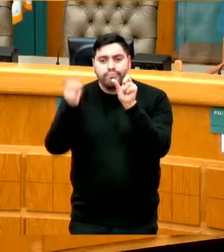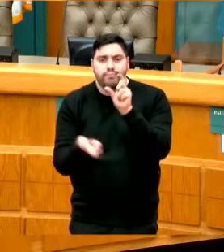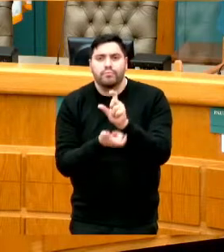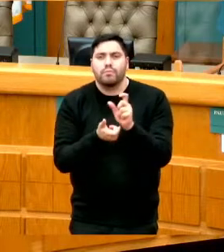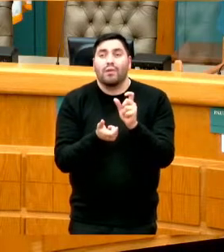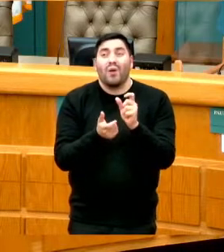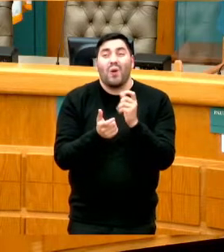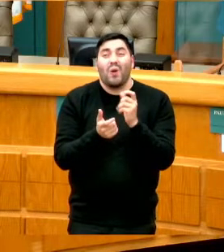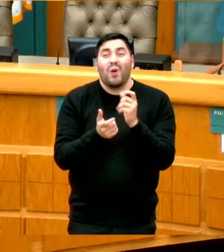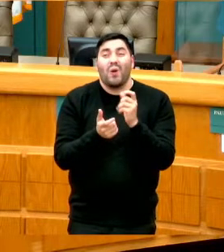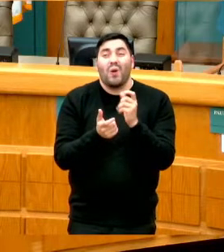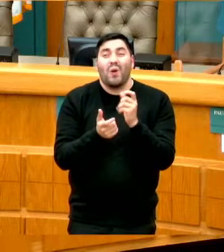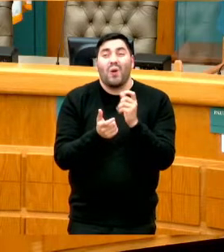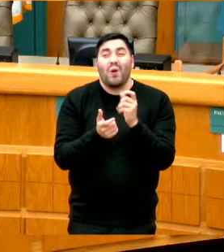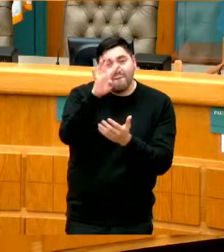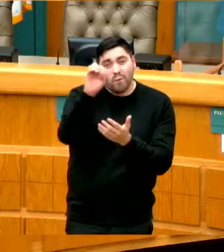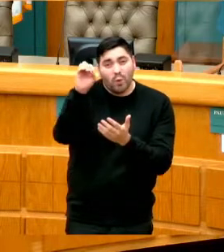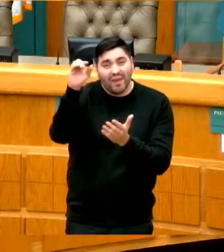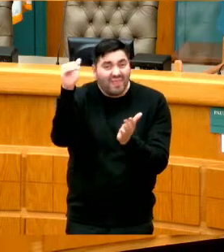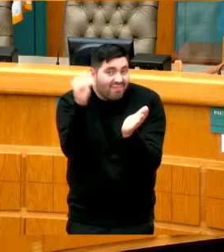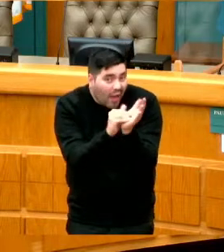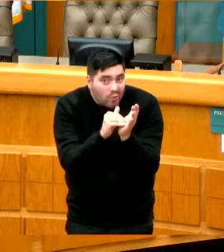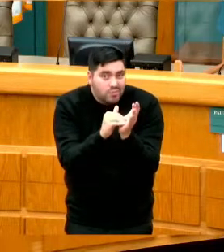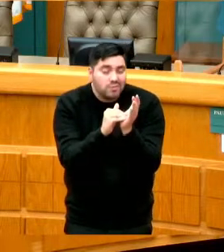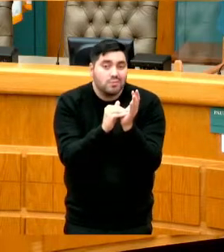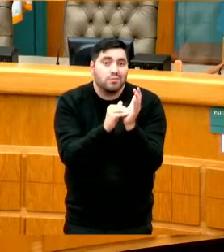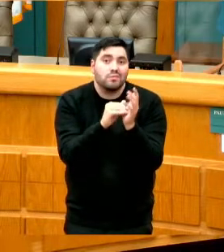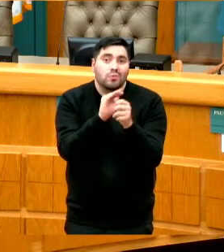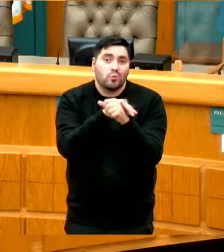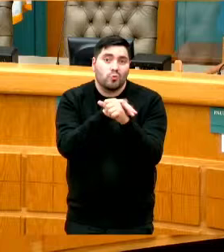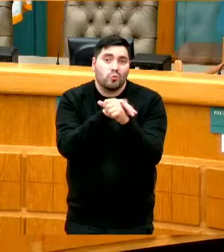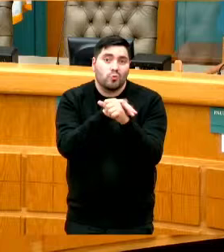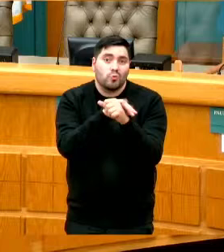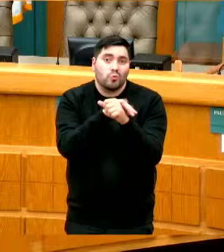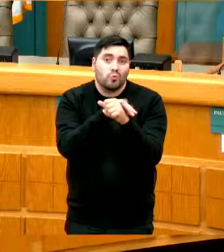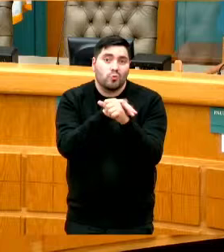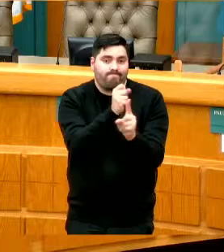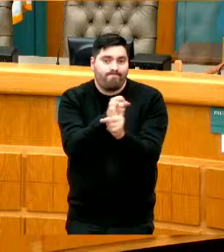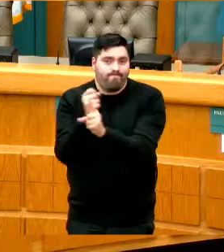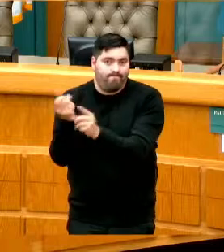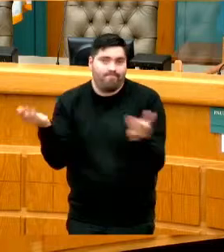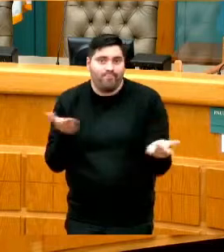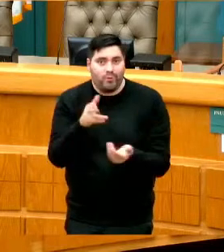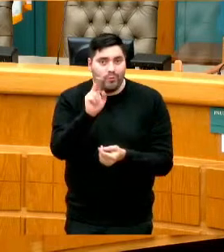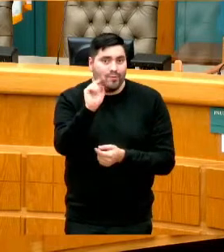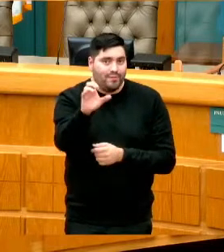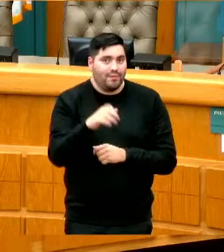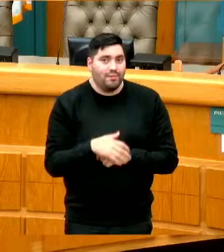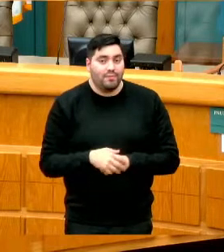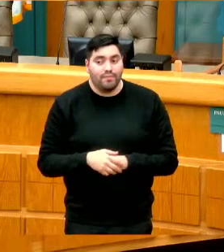to almost 40,000 cases of COVID-19 in Nueces County. It's